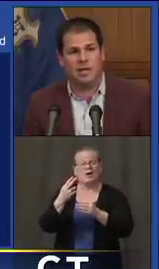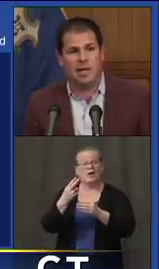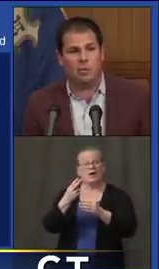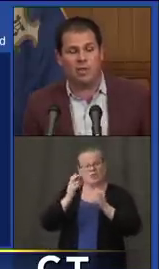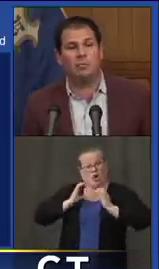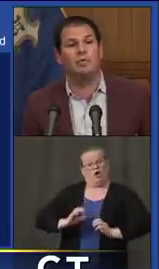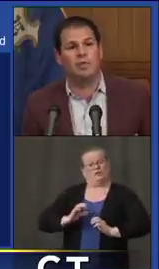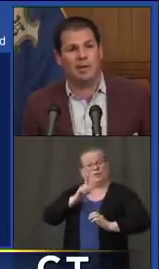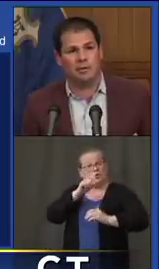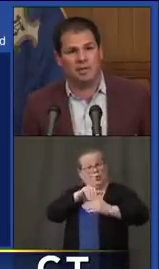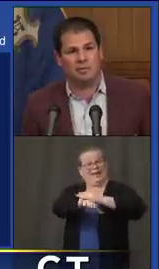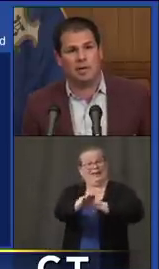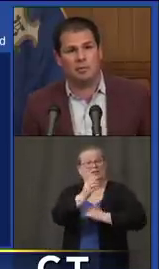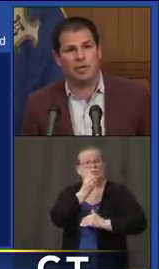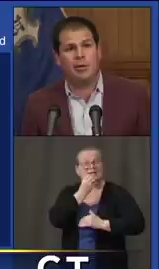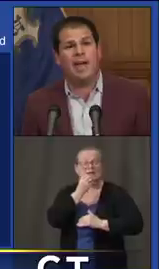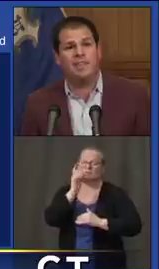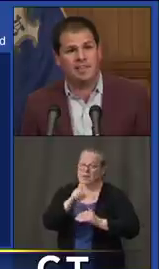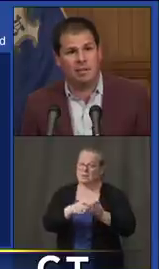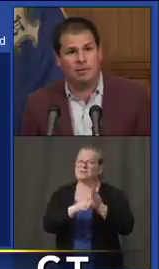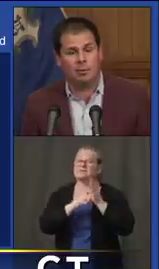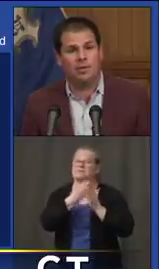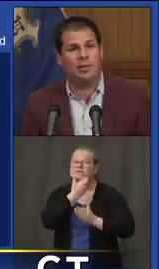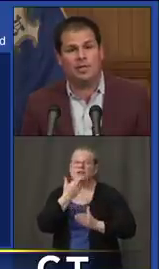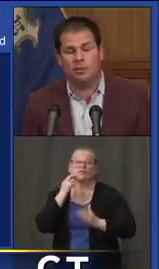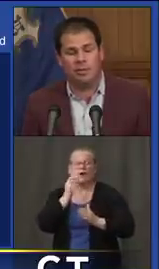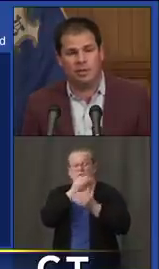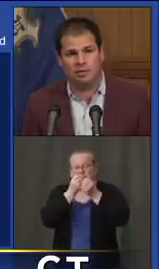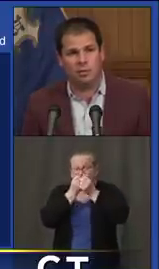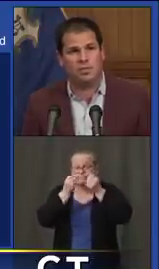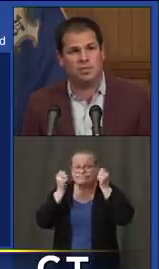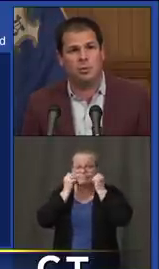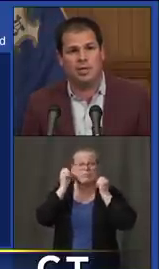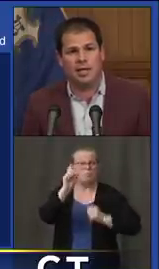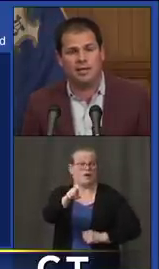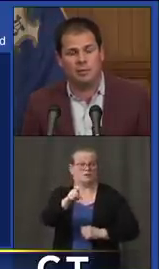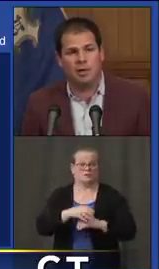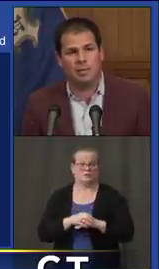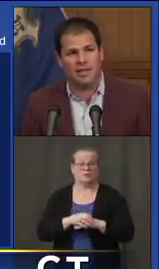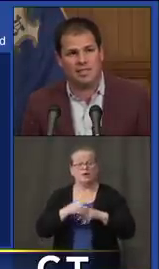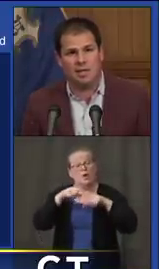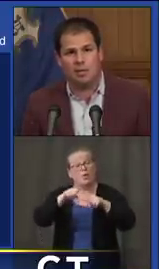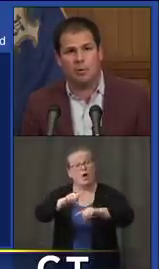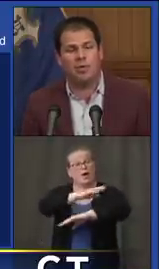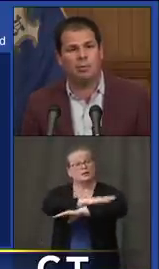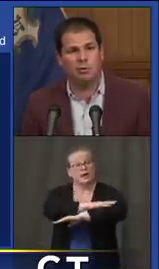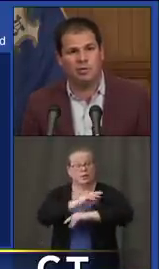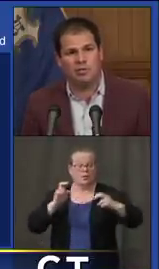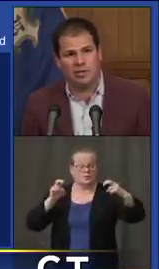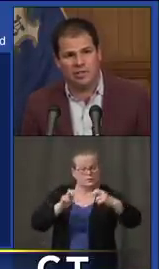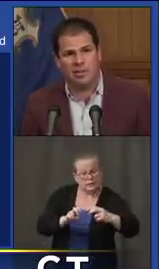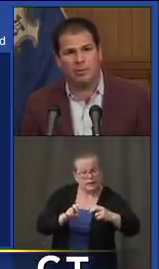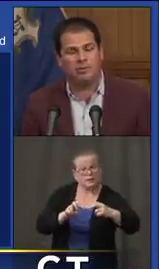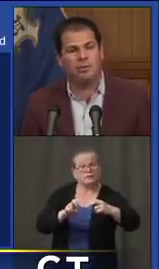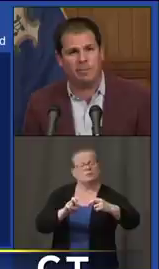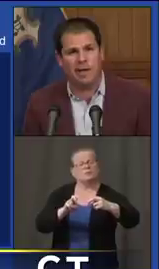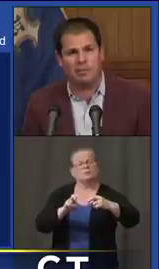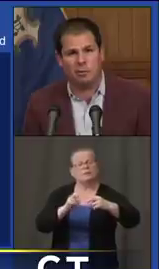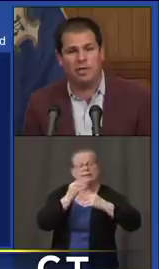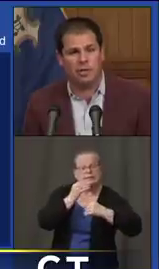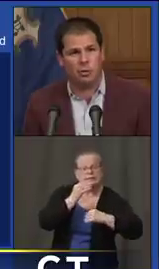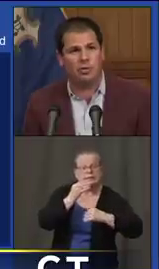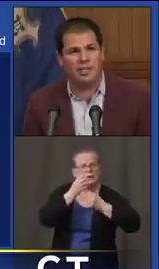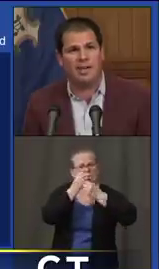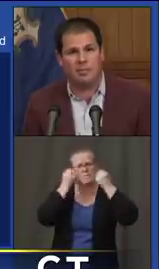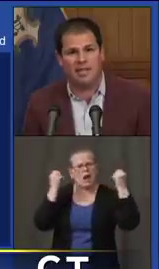coverings when they're moving about the restaurant. When you're at the table or when you're eating your meal, of course you will not need to wear a mask, but when you're moving to the table or to the